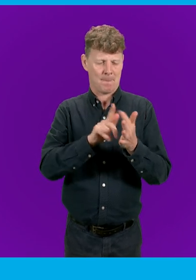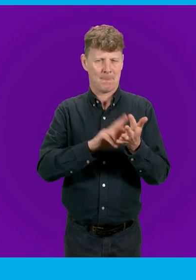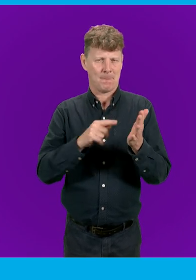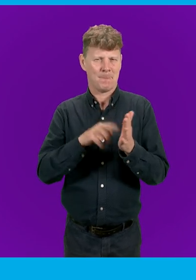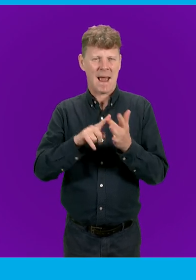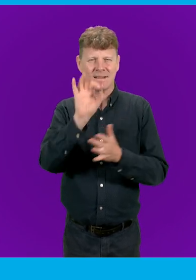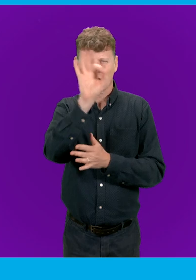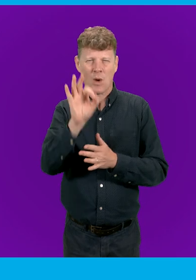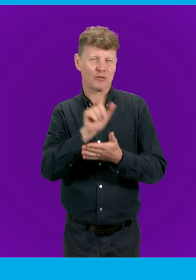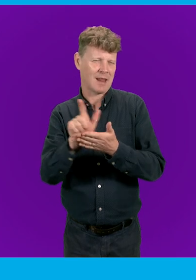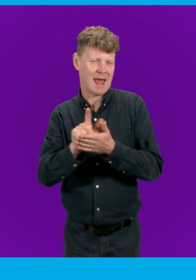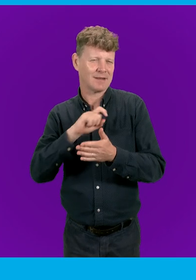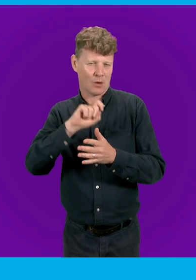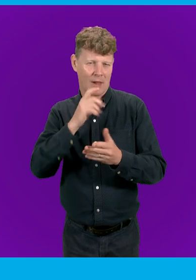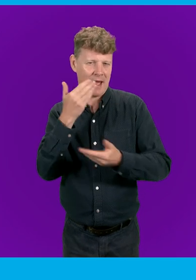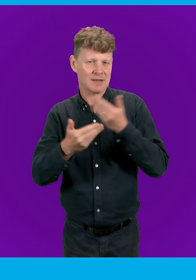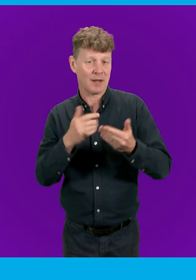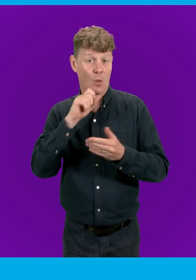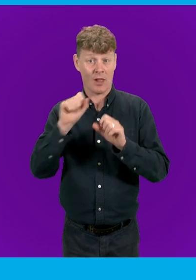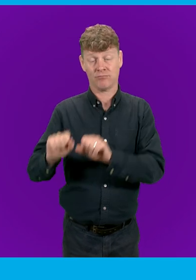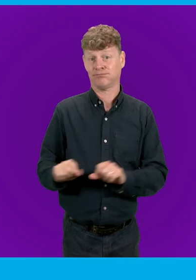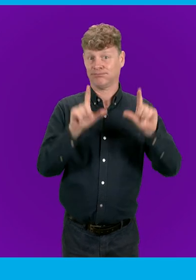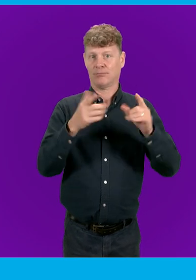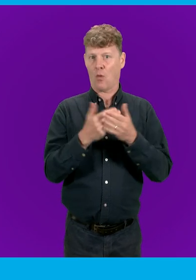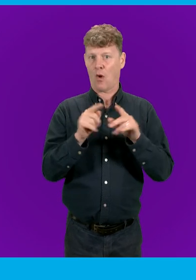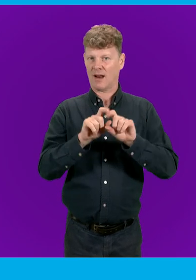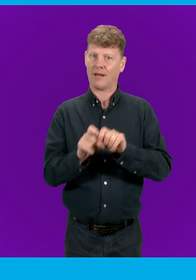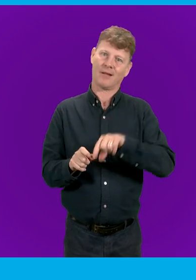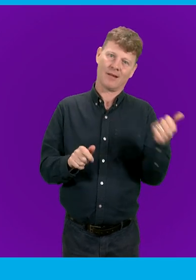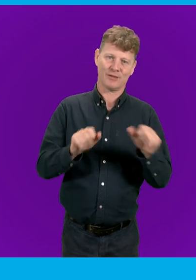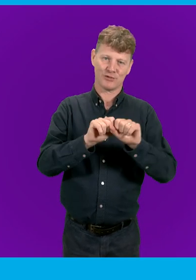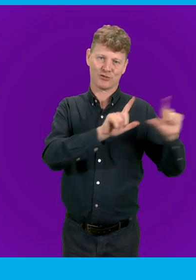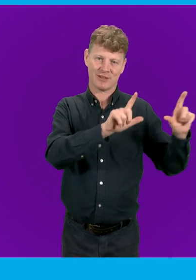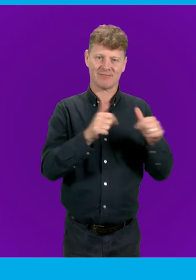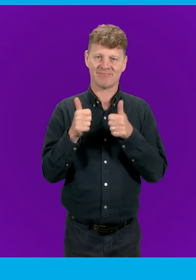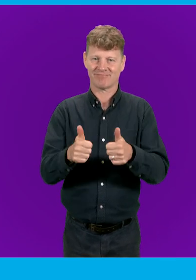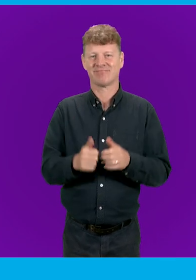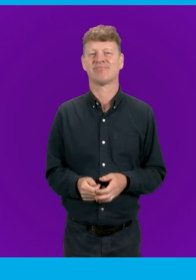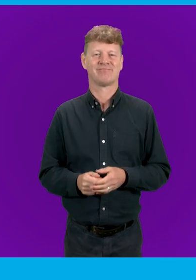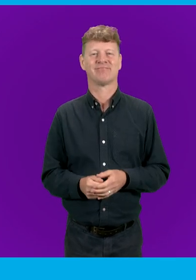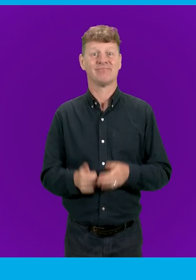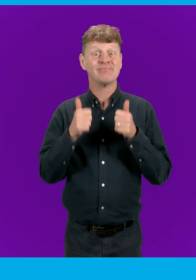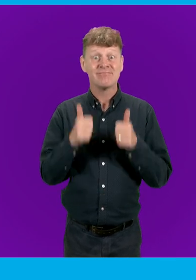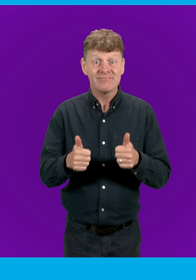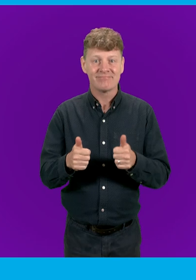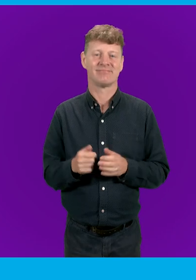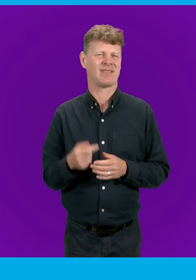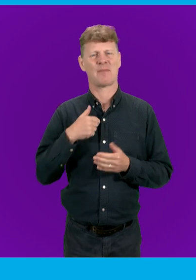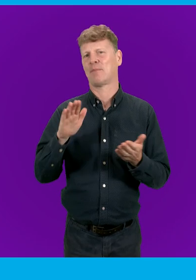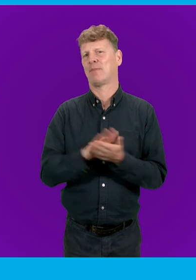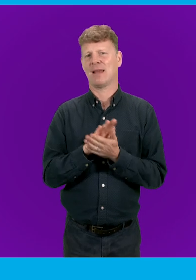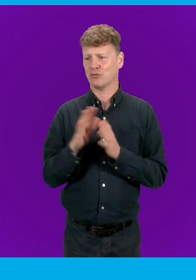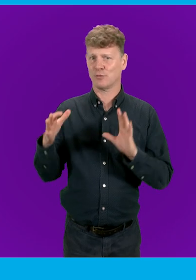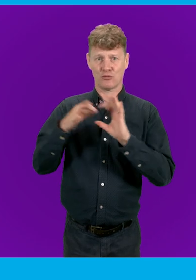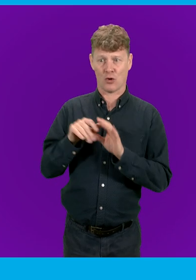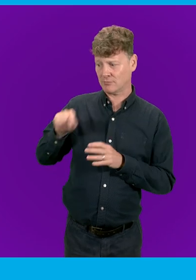further instruction on how to do, they will appear on this screen here. Okay, so I am very pleased to be joined here